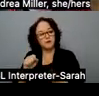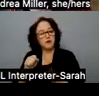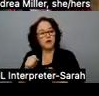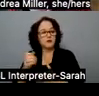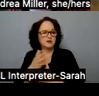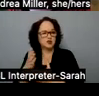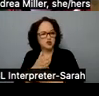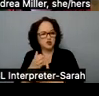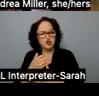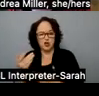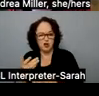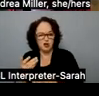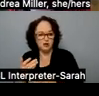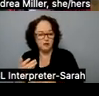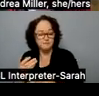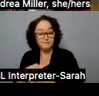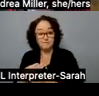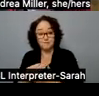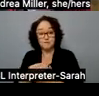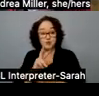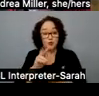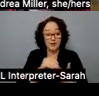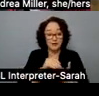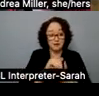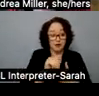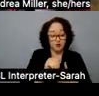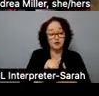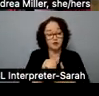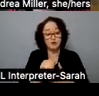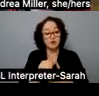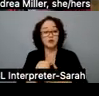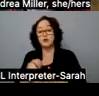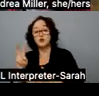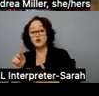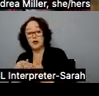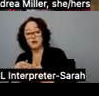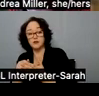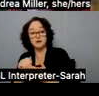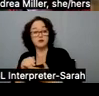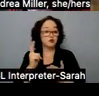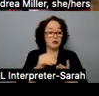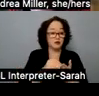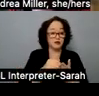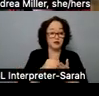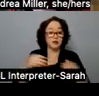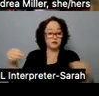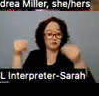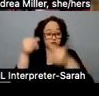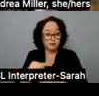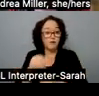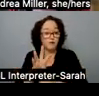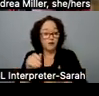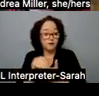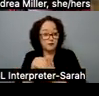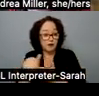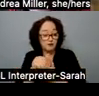the program, they could have $4,000 to purchase a vehicle. It took her about 9 months, I think, to save up that funding and to buy that car